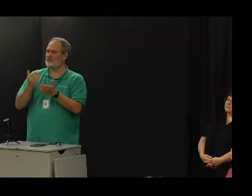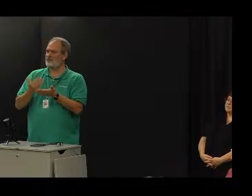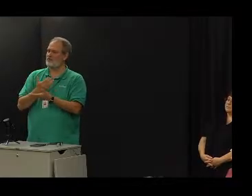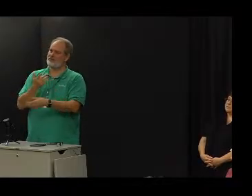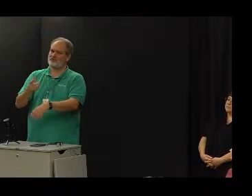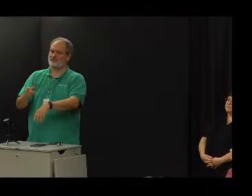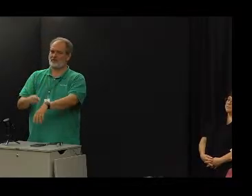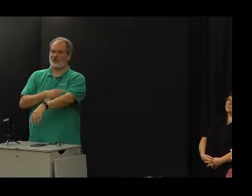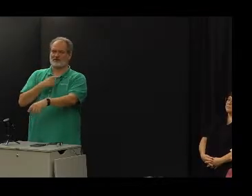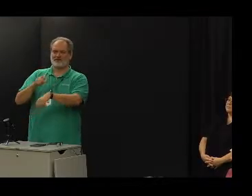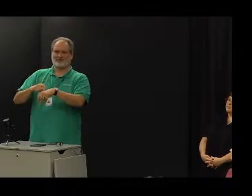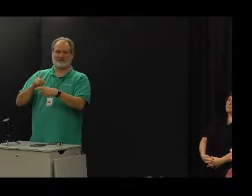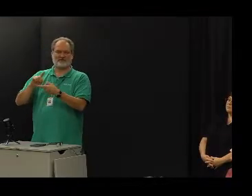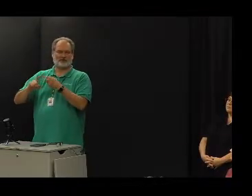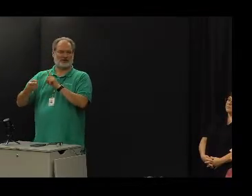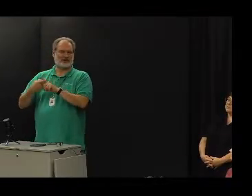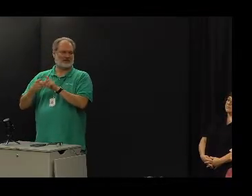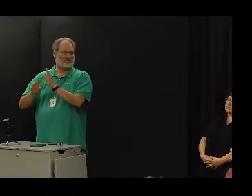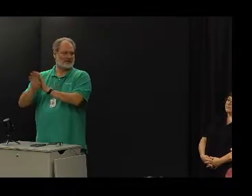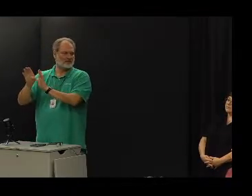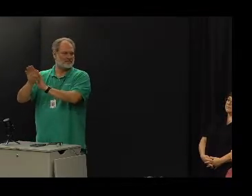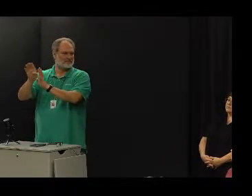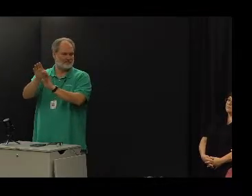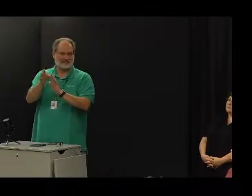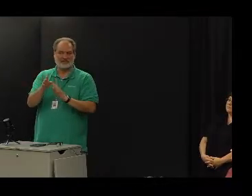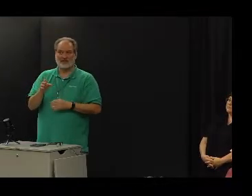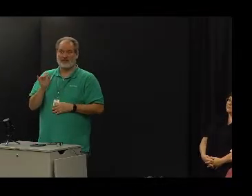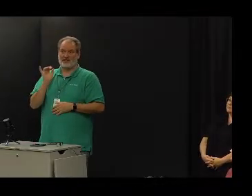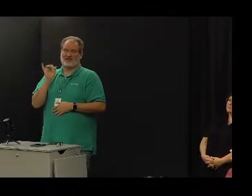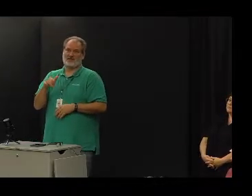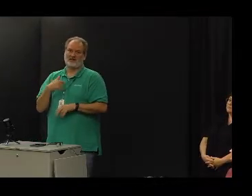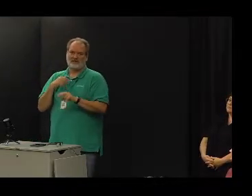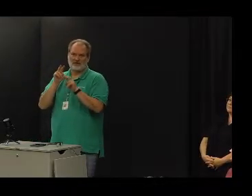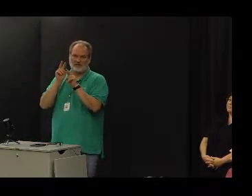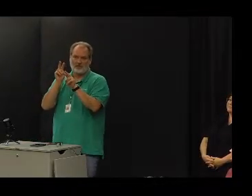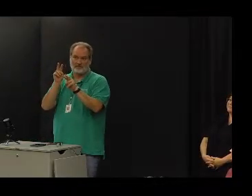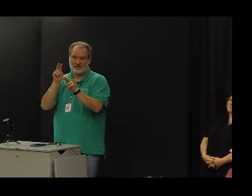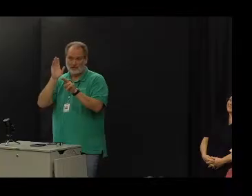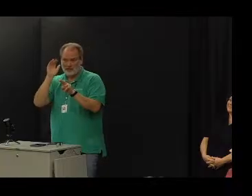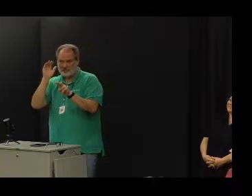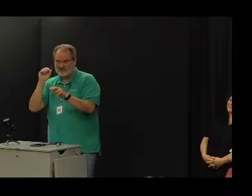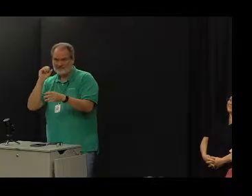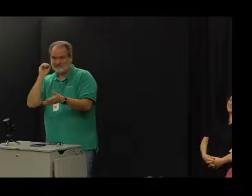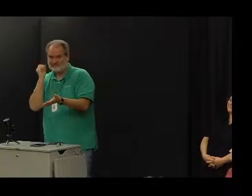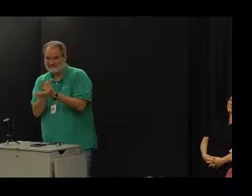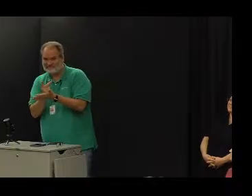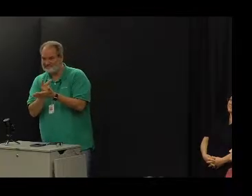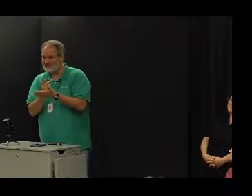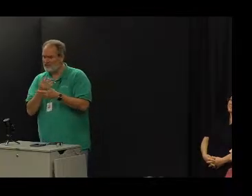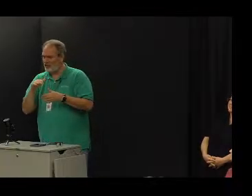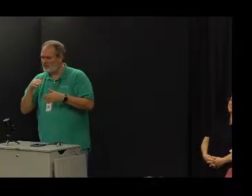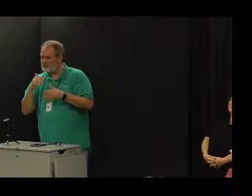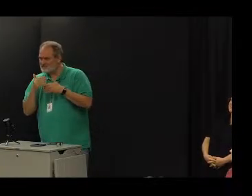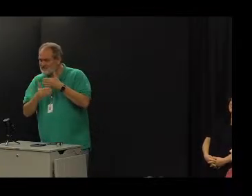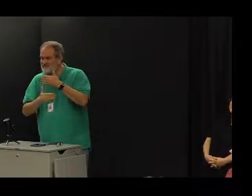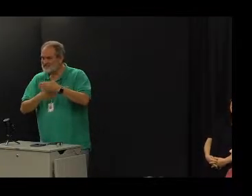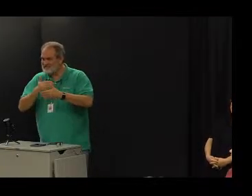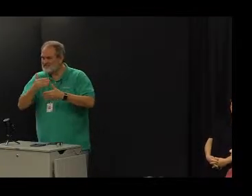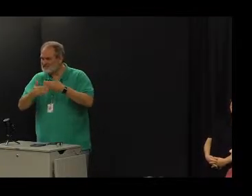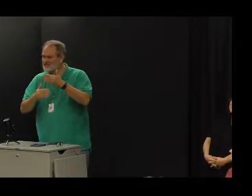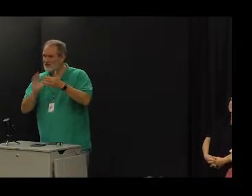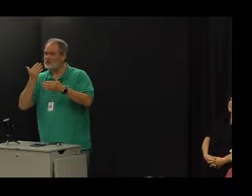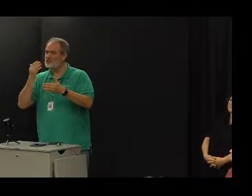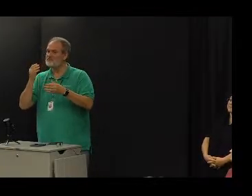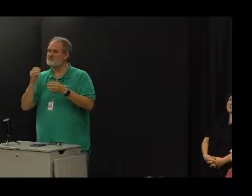to brainstorm with one another and trade ideas back and forth, and that was a great learning